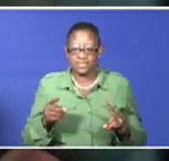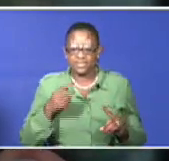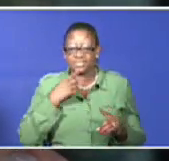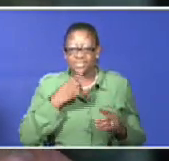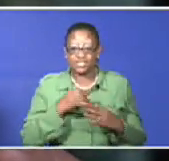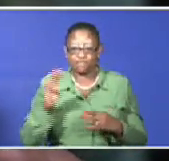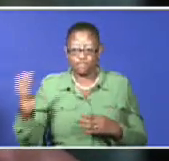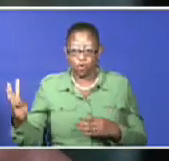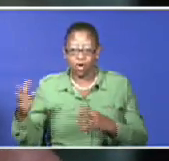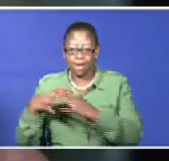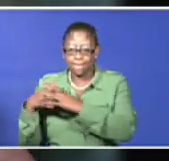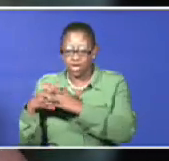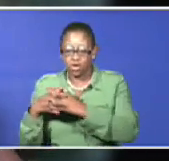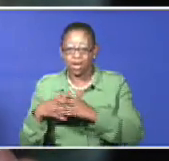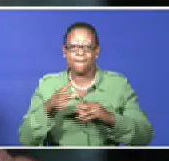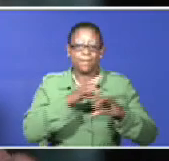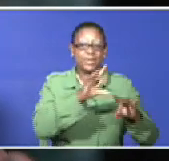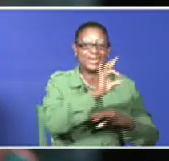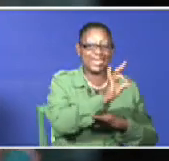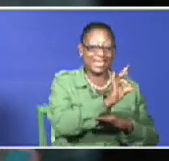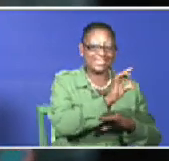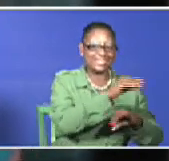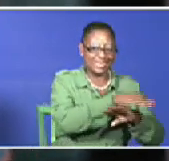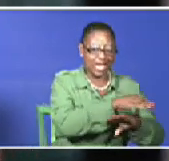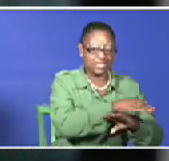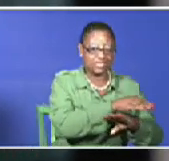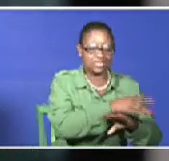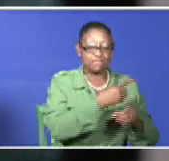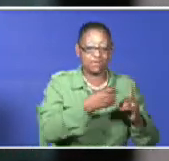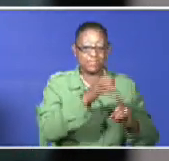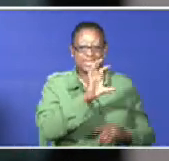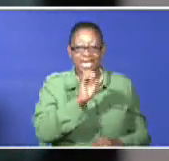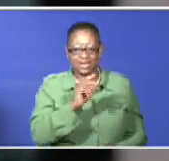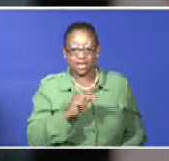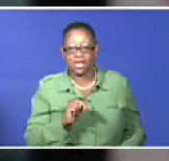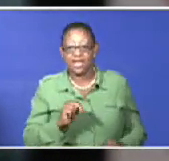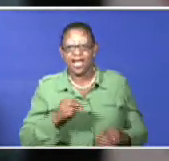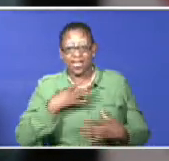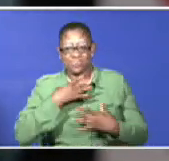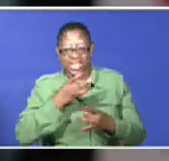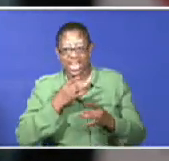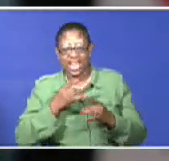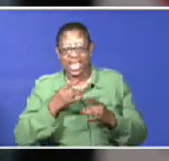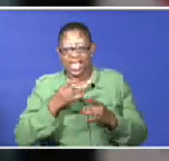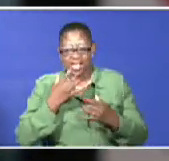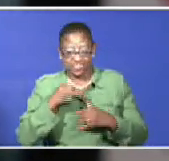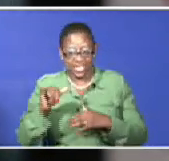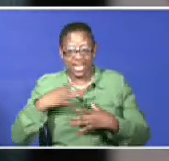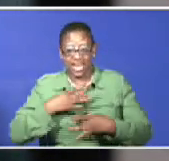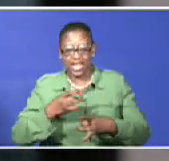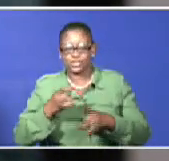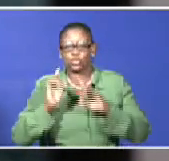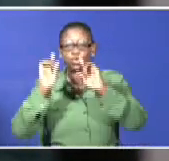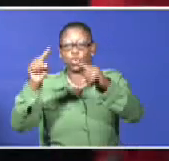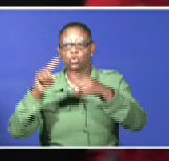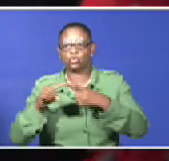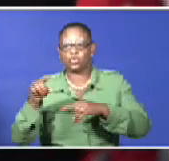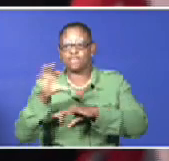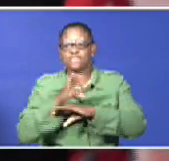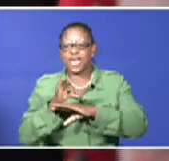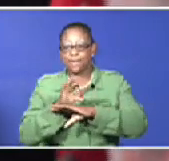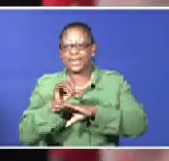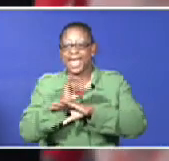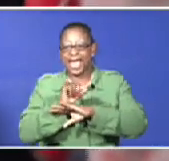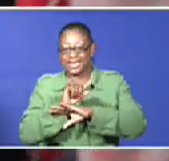8 nights. More importantly, they prefer our family islands. And so they keep those destinations.